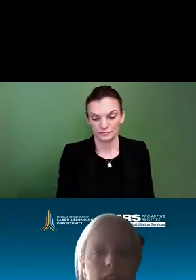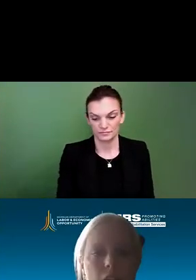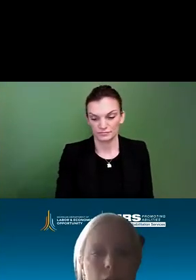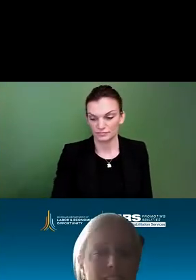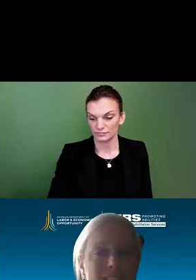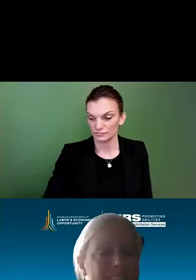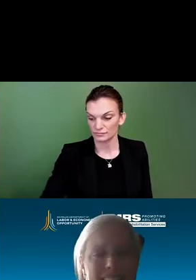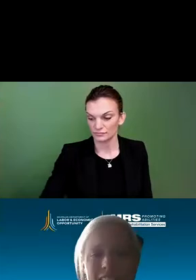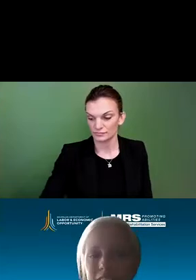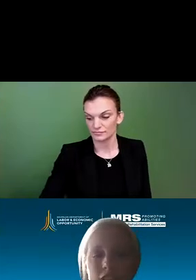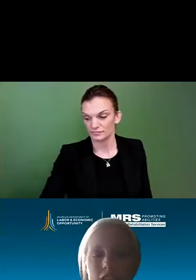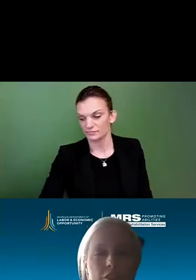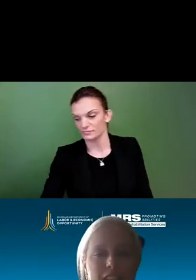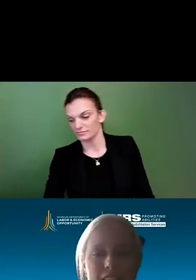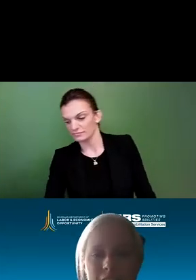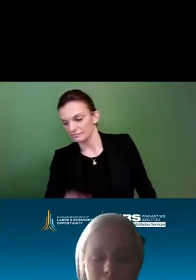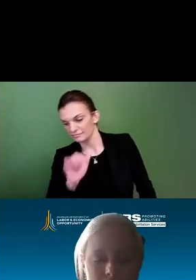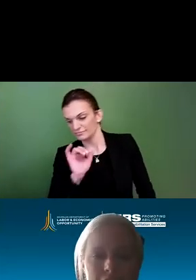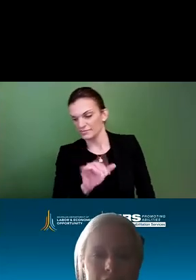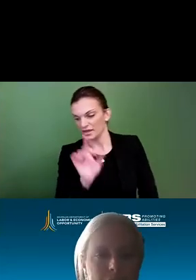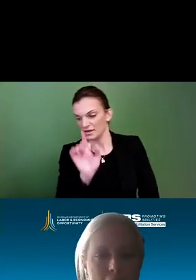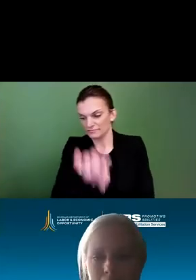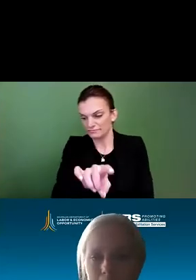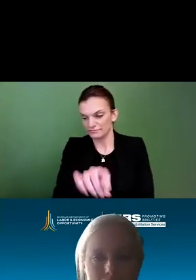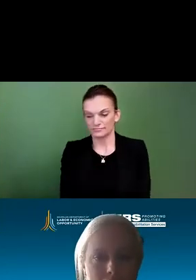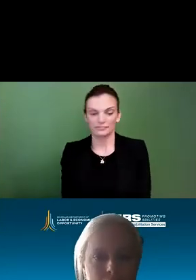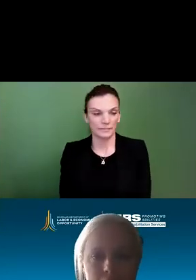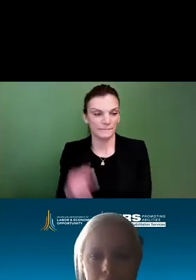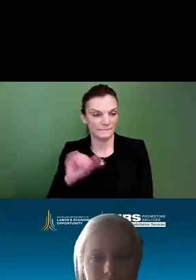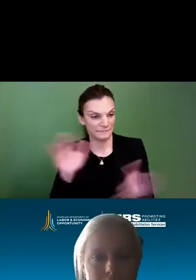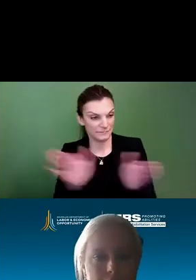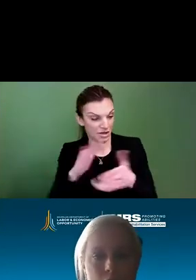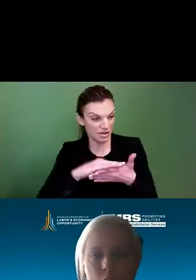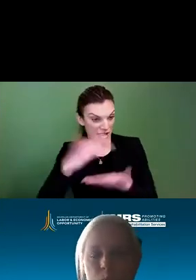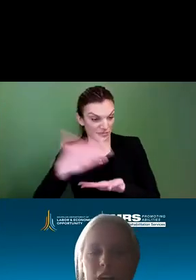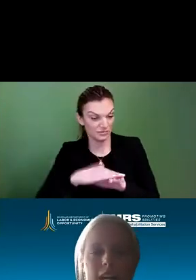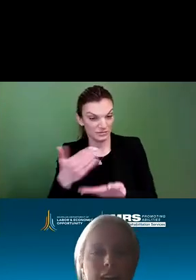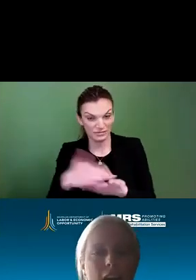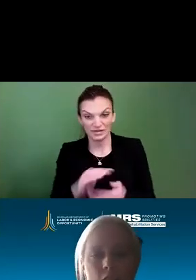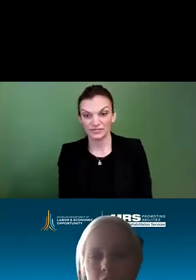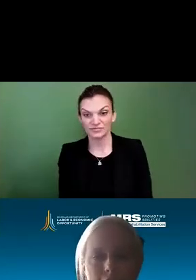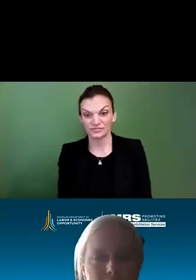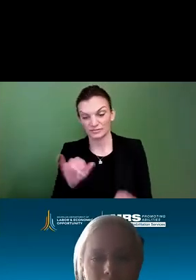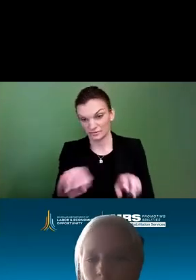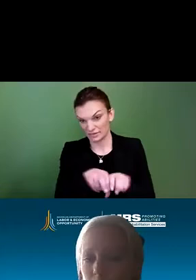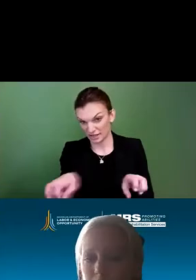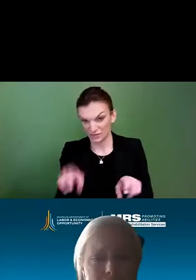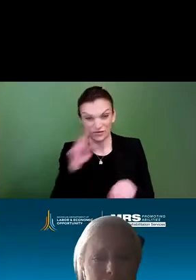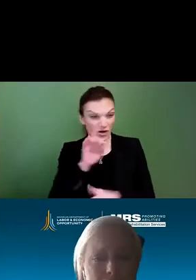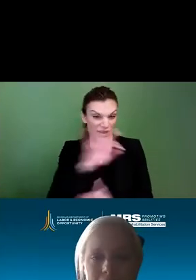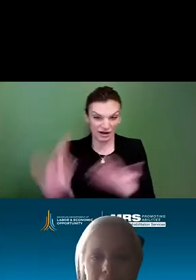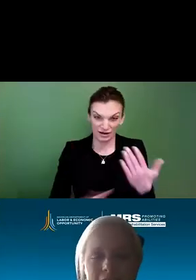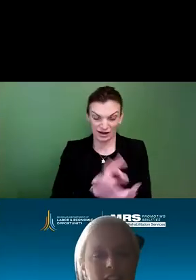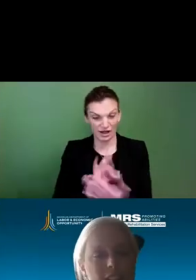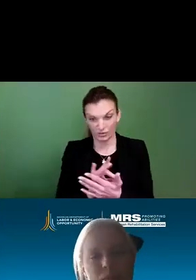but sitting hunched over with that tiny laptop on your desk or working on the couch for 8 hours a